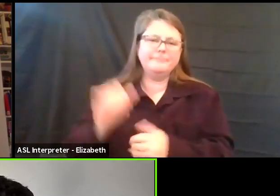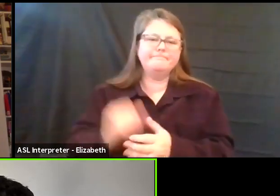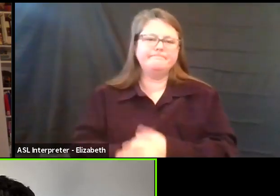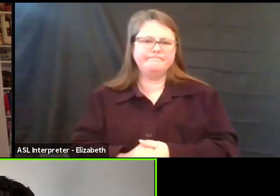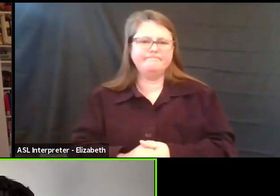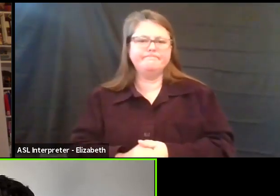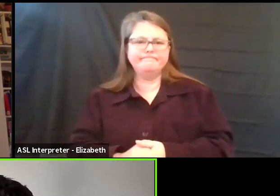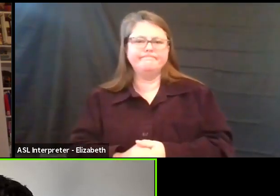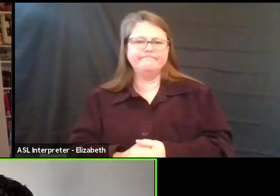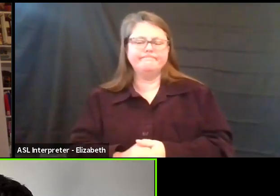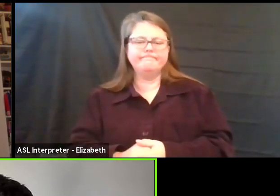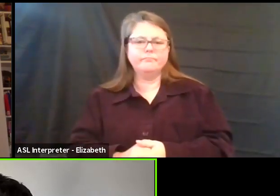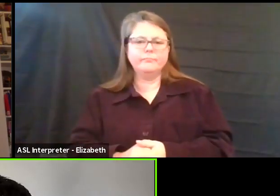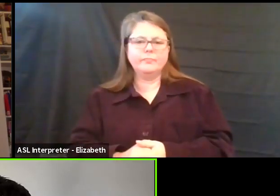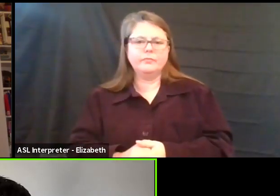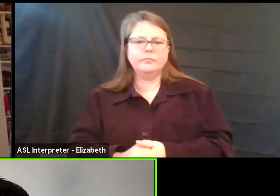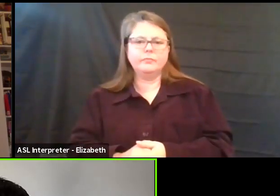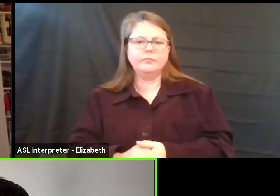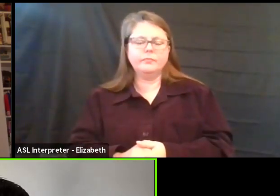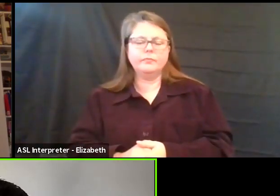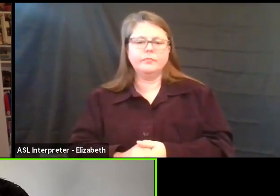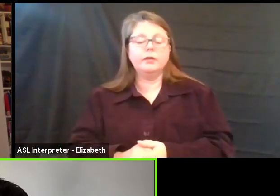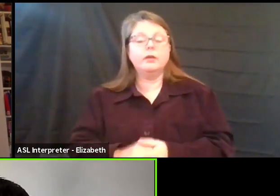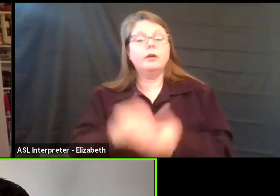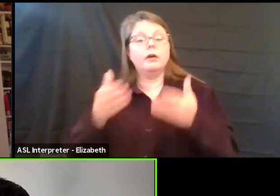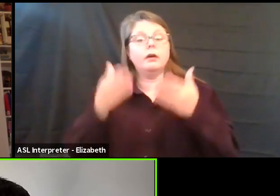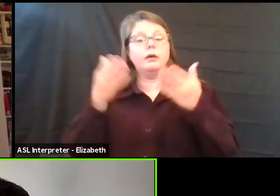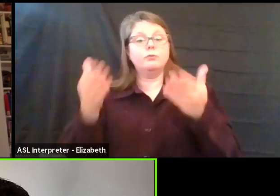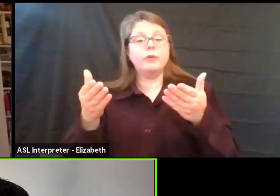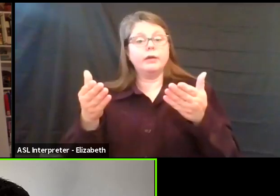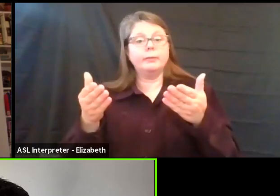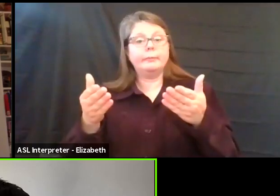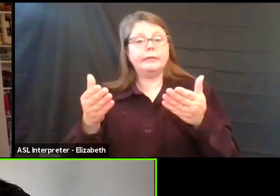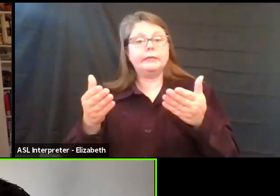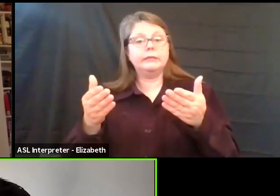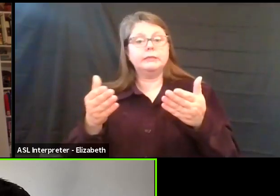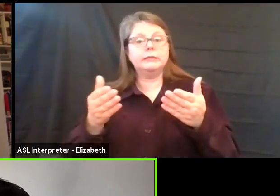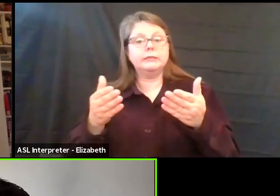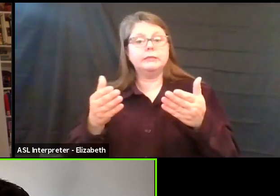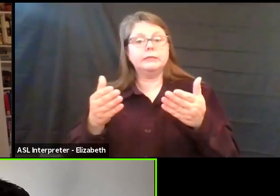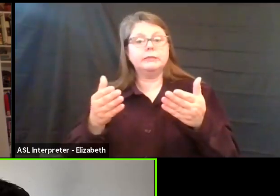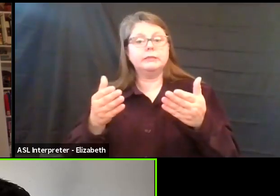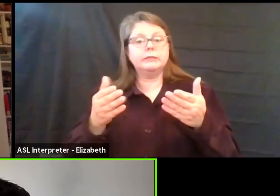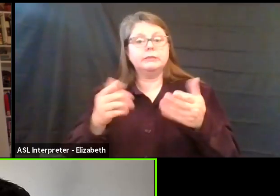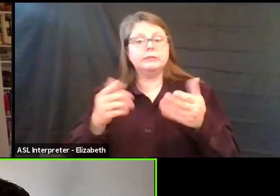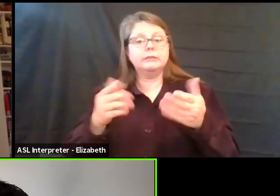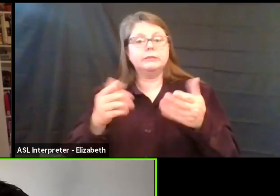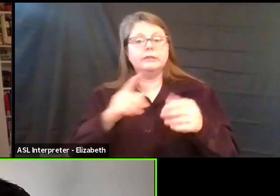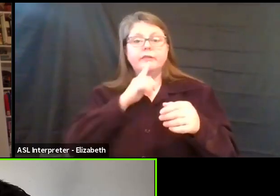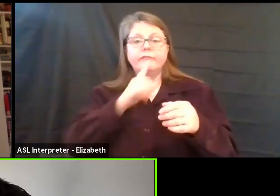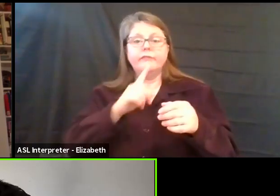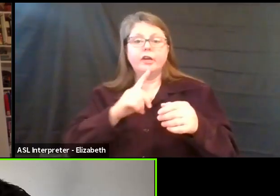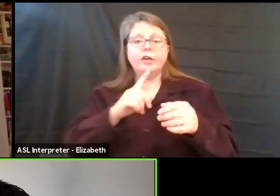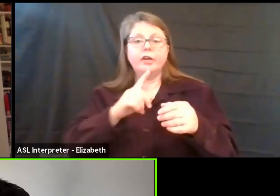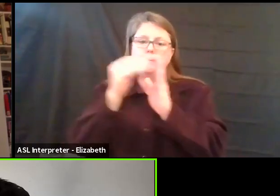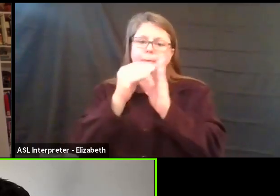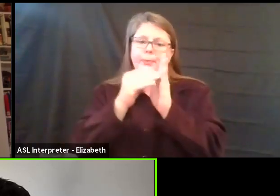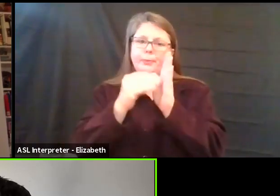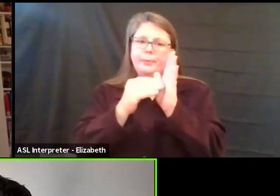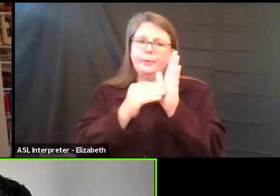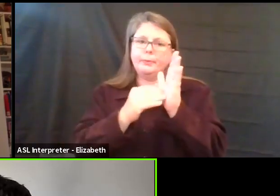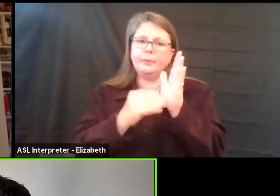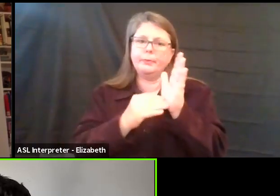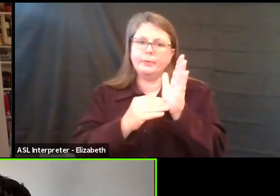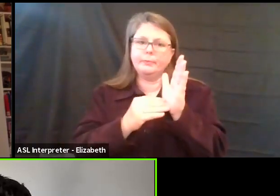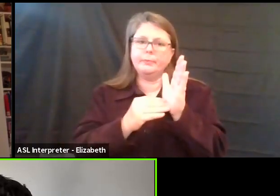really thoroughly, and then not continue to do it. And this is hard because everybody, when you lose a